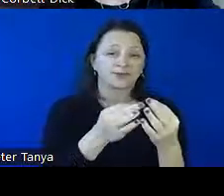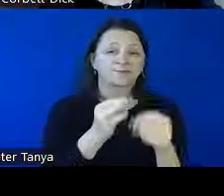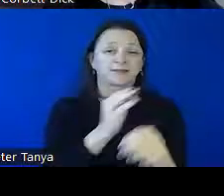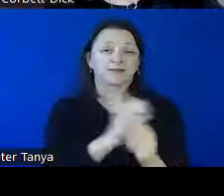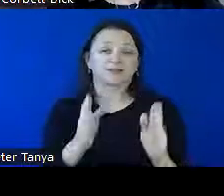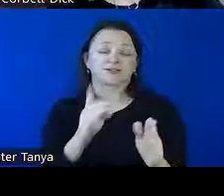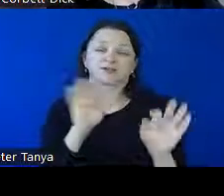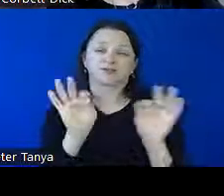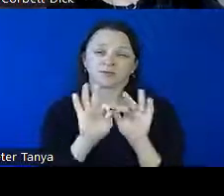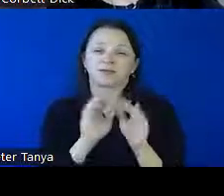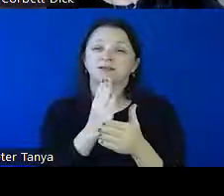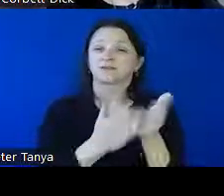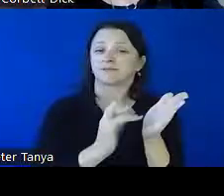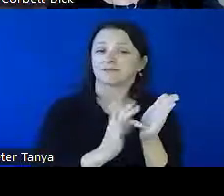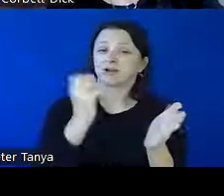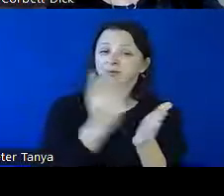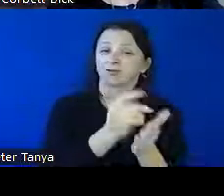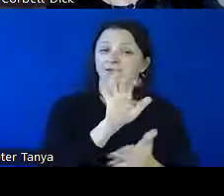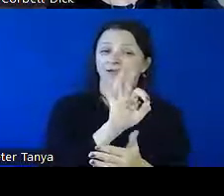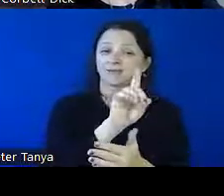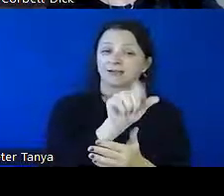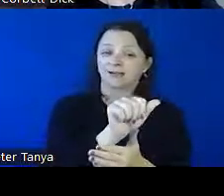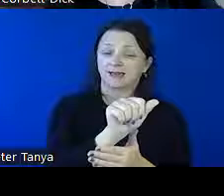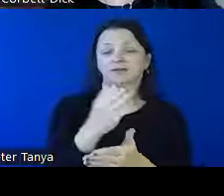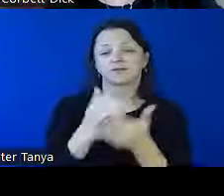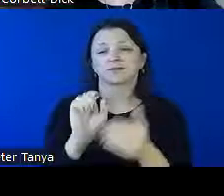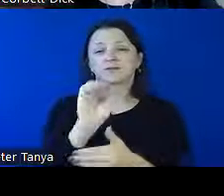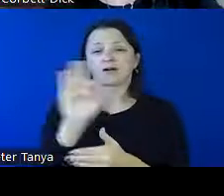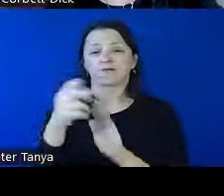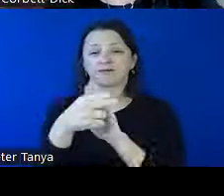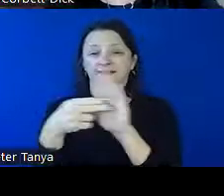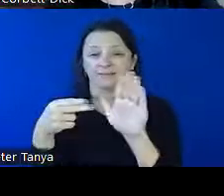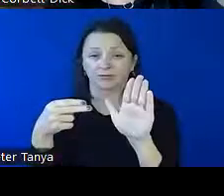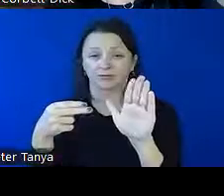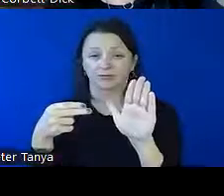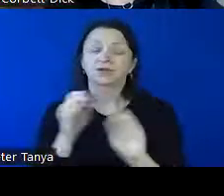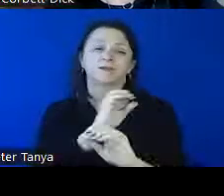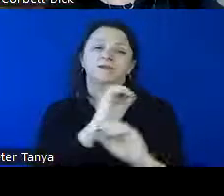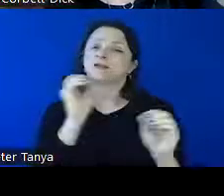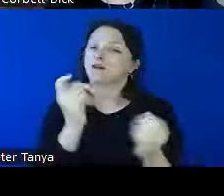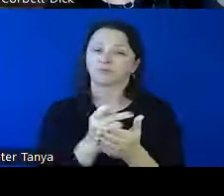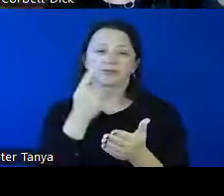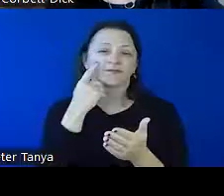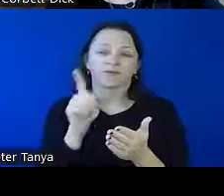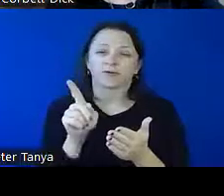FDA approved for children and some are used off-label. None are approved for